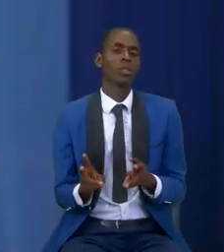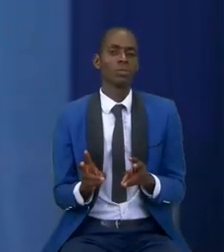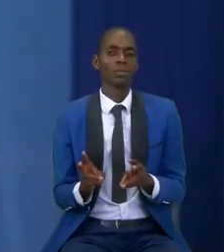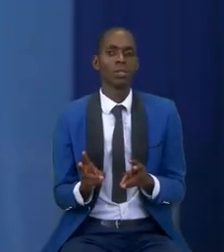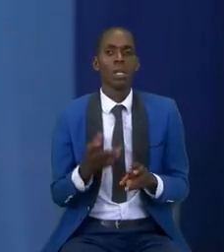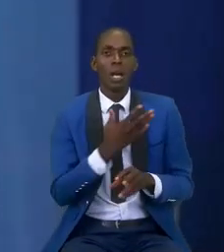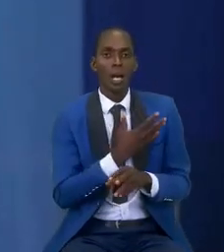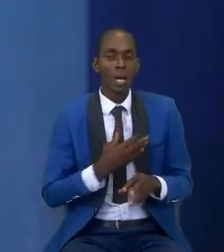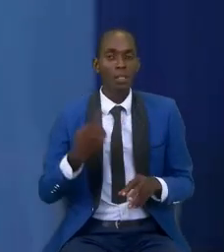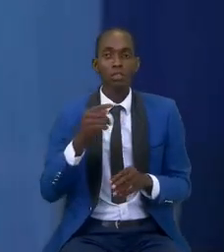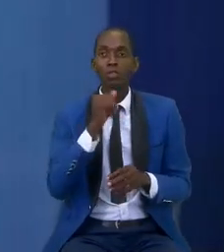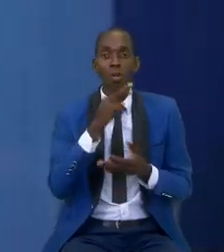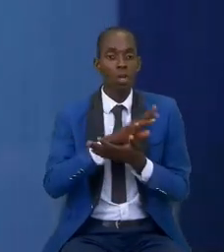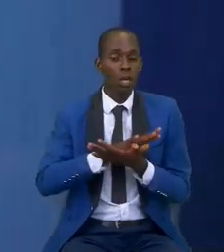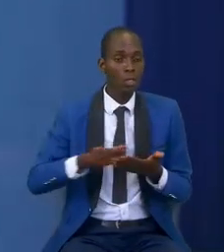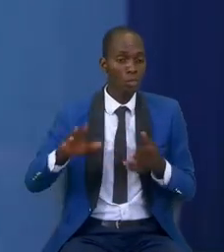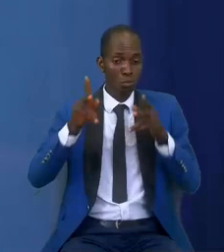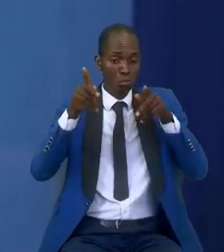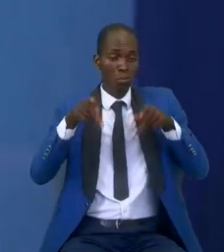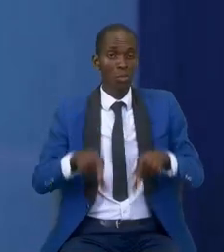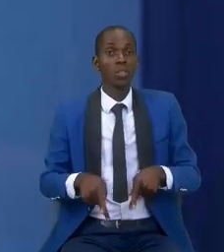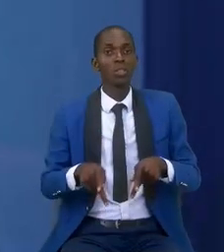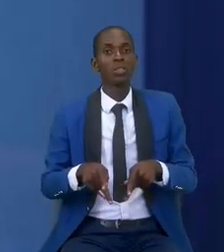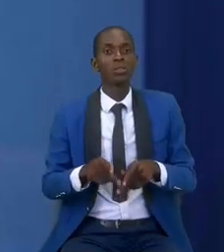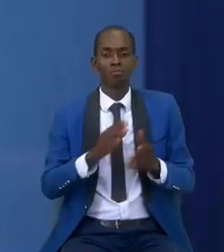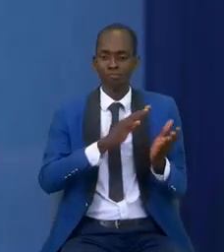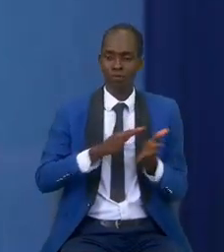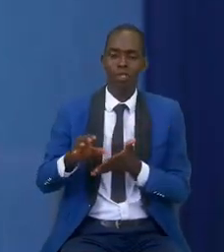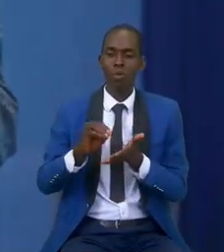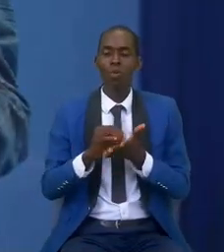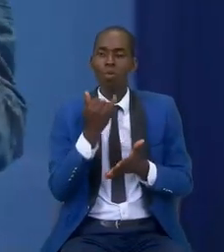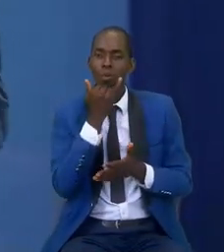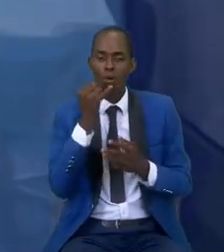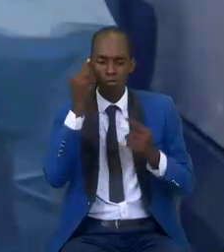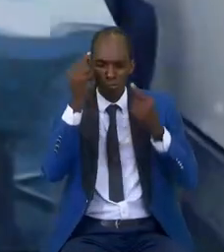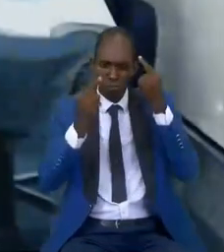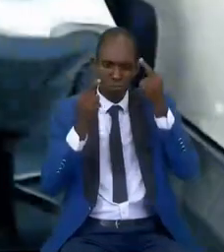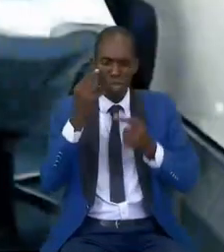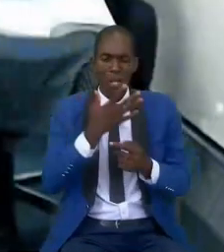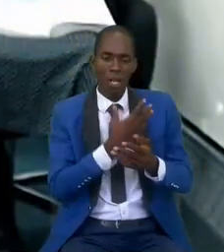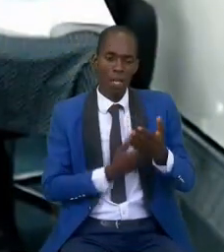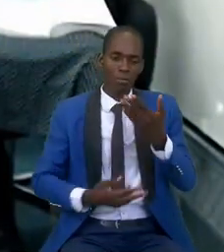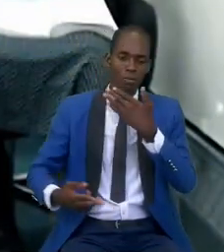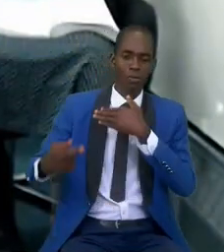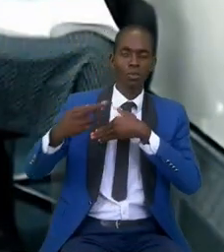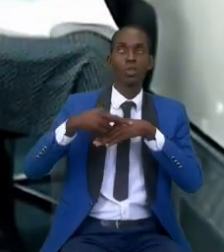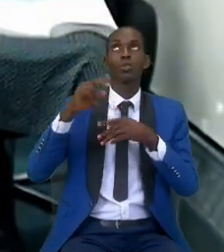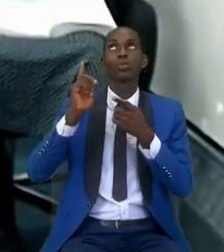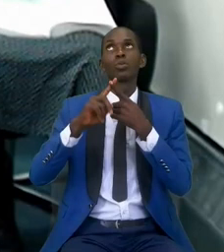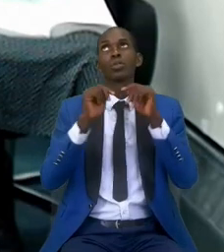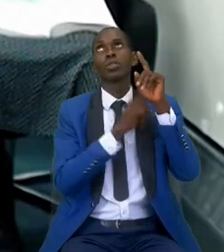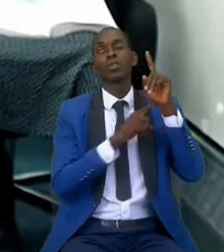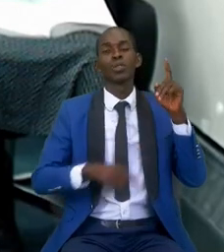souls and let him return unto the Lord let him return unto the Lord let him